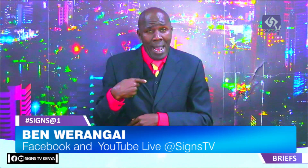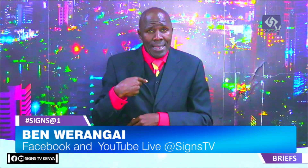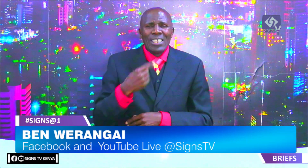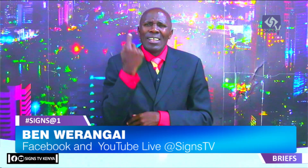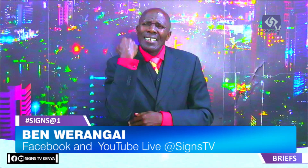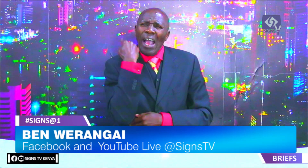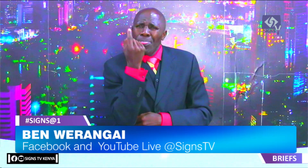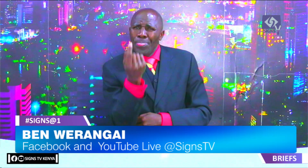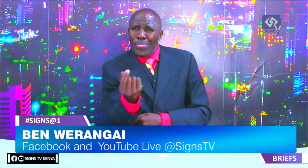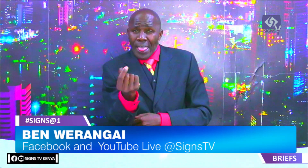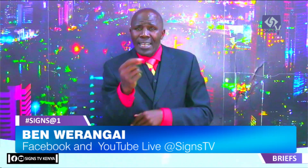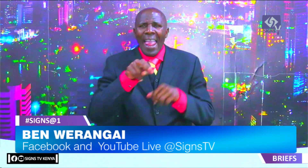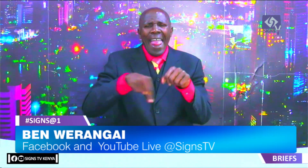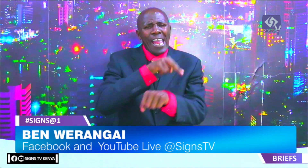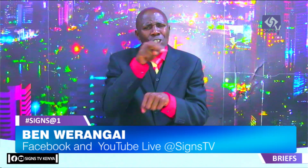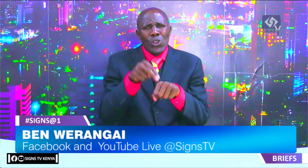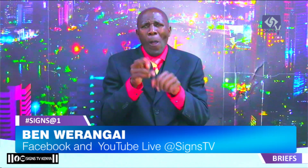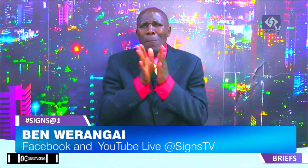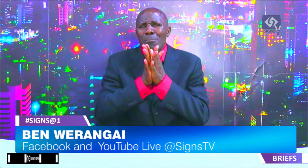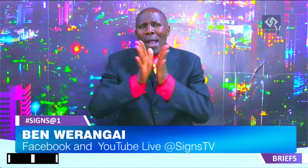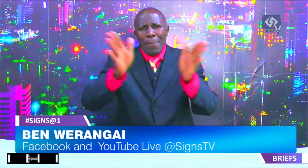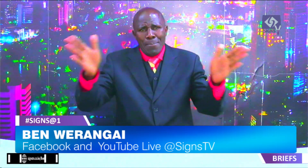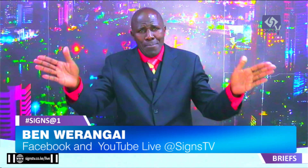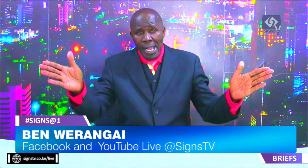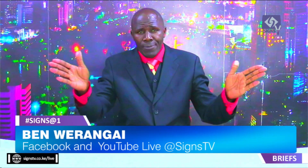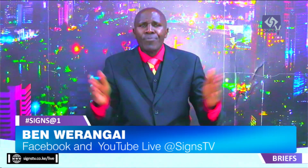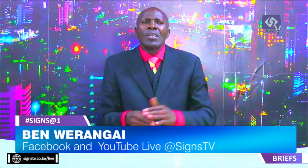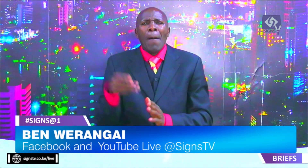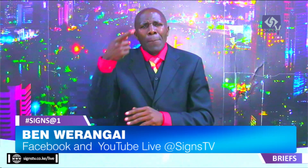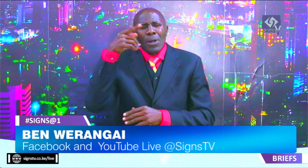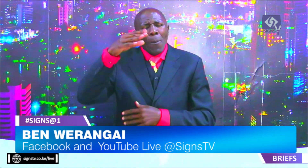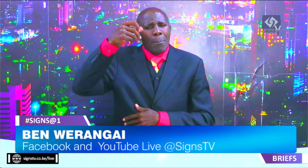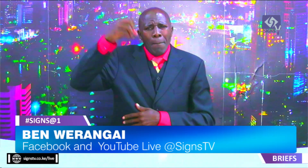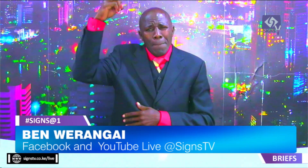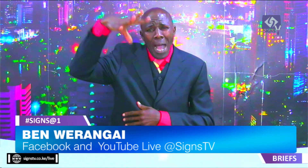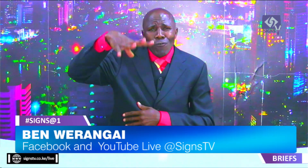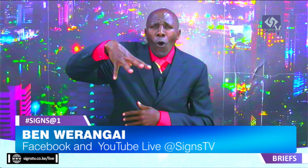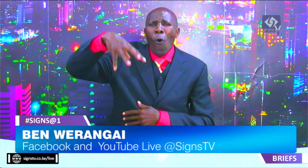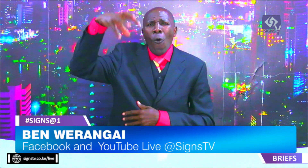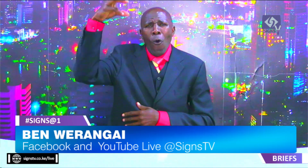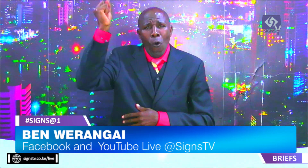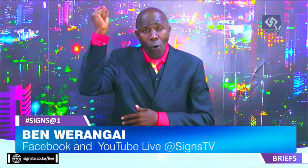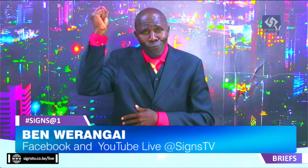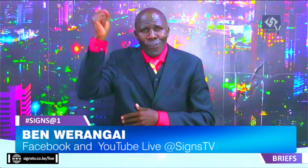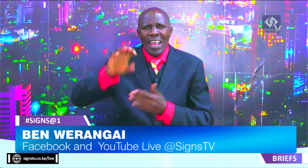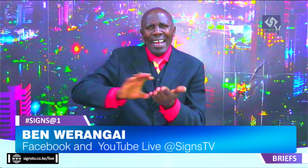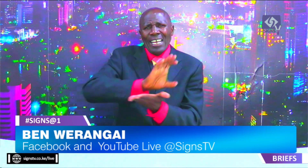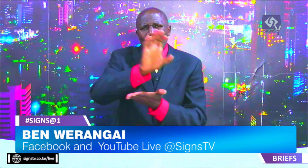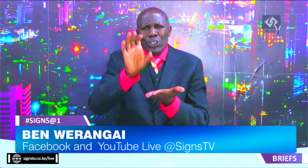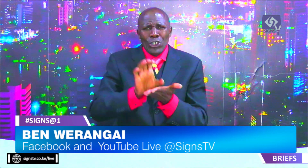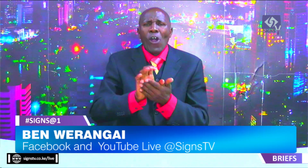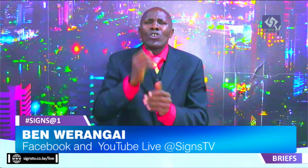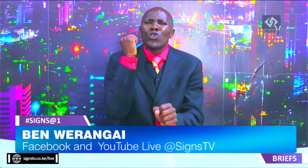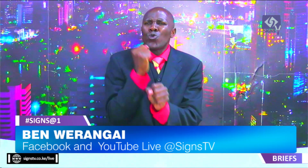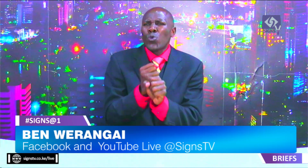blackouts on the cartels that did not want the government to rein on their high appetites